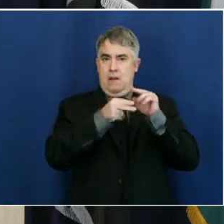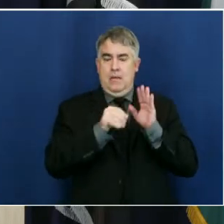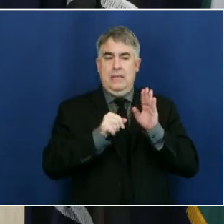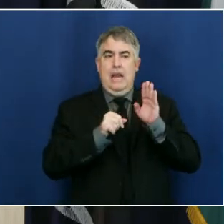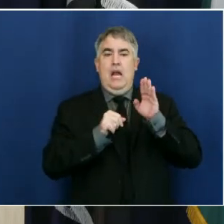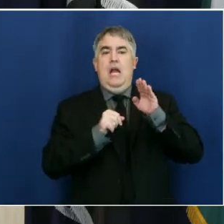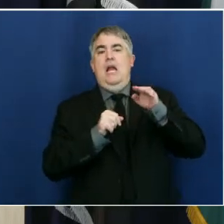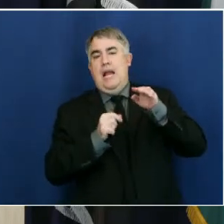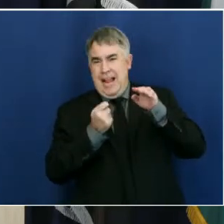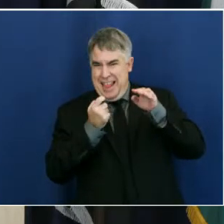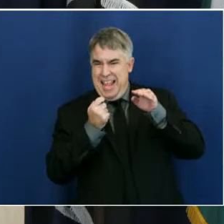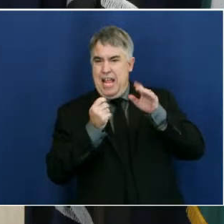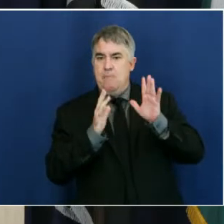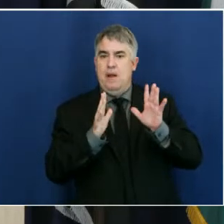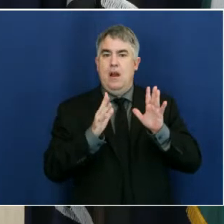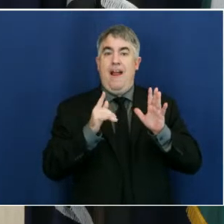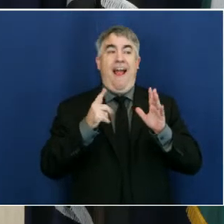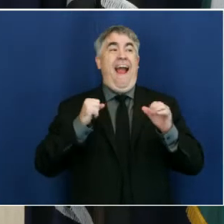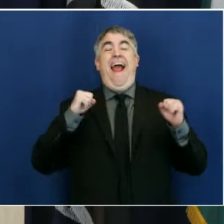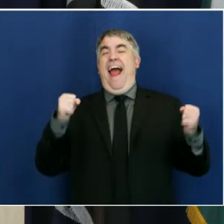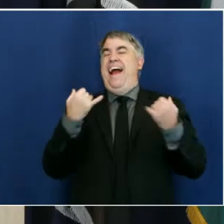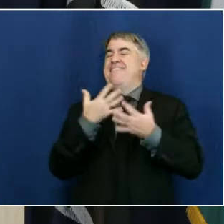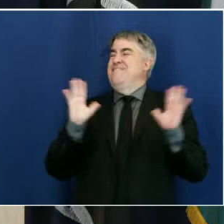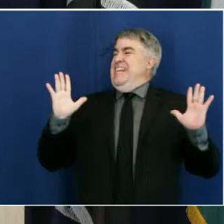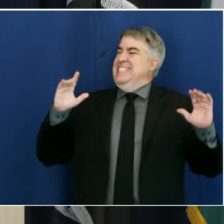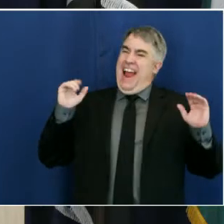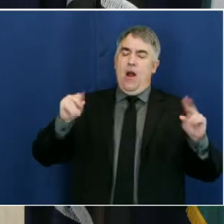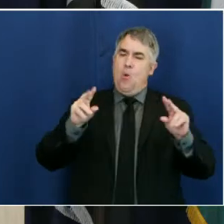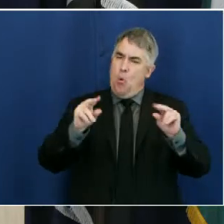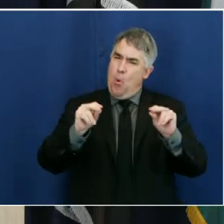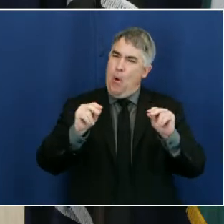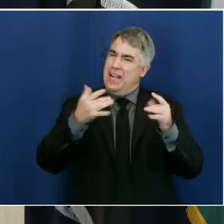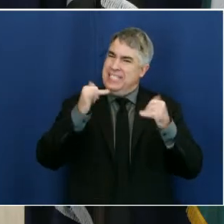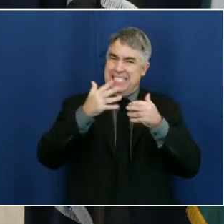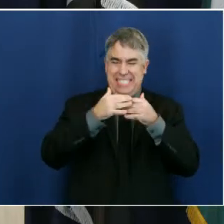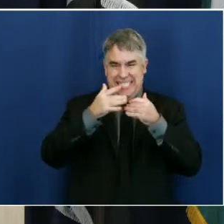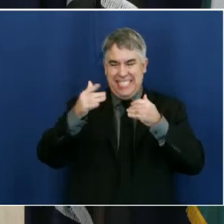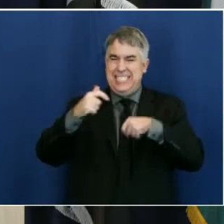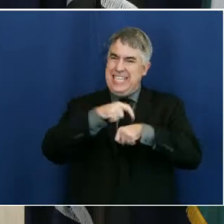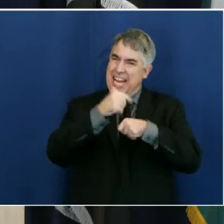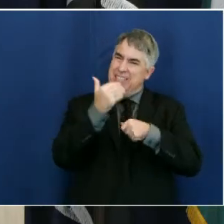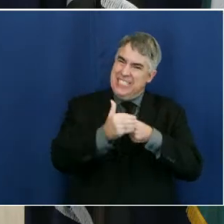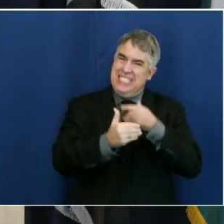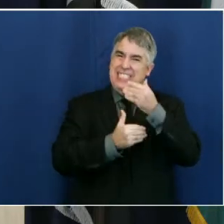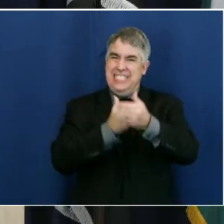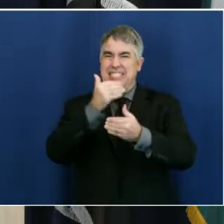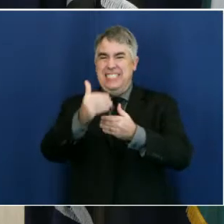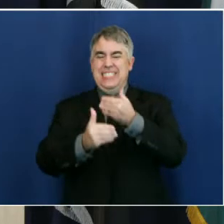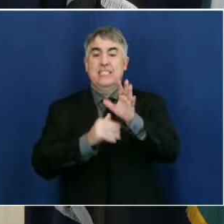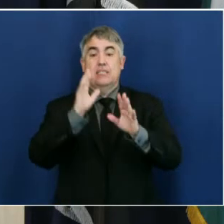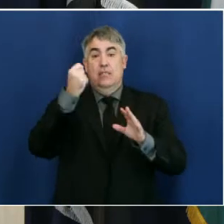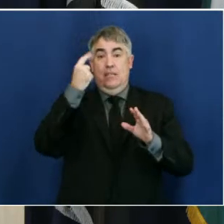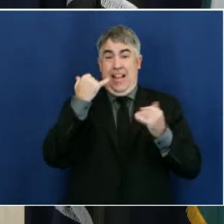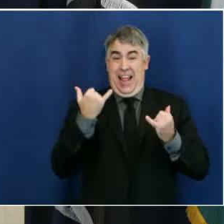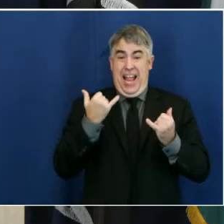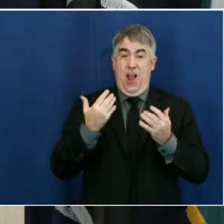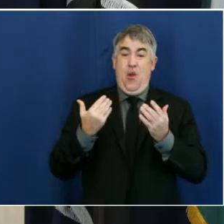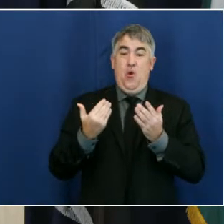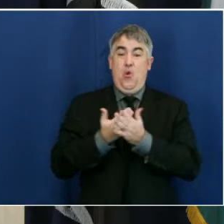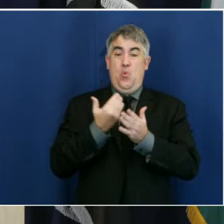over a longer period of time, and then we remain somewhat concerned with the prevalence of the new strains that we believe are more